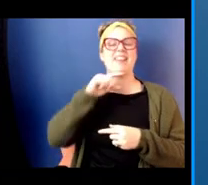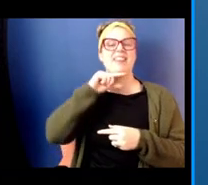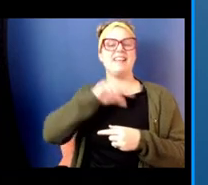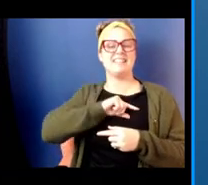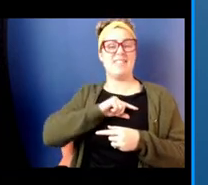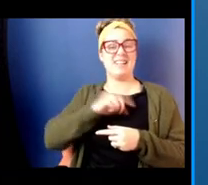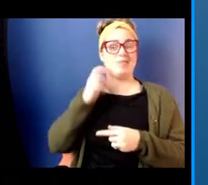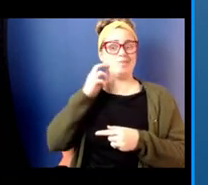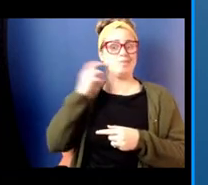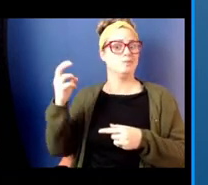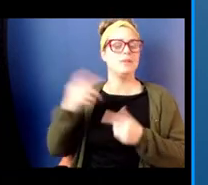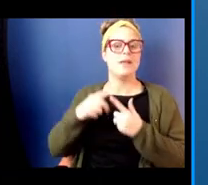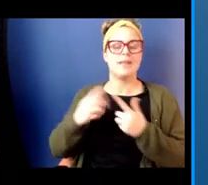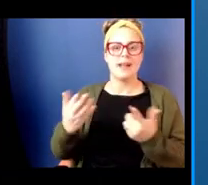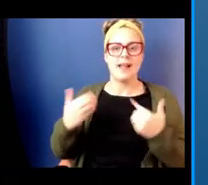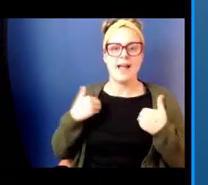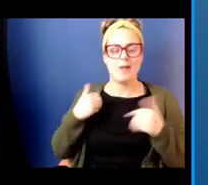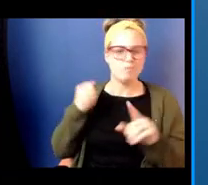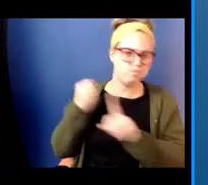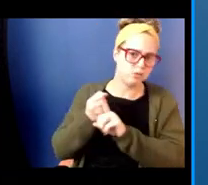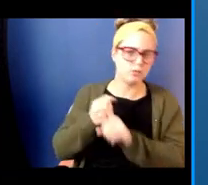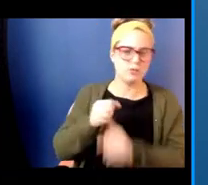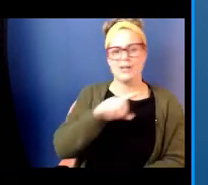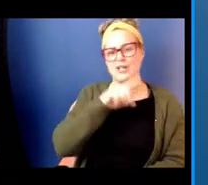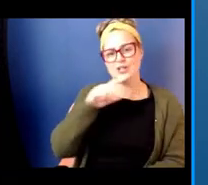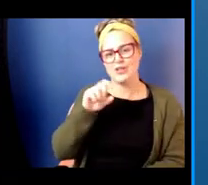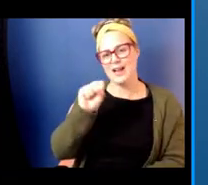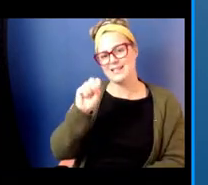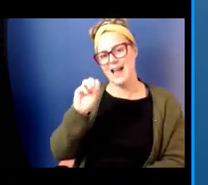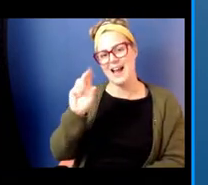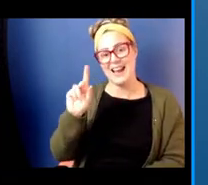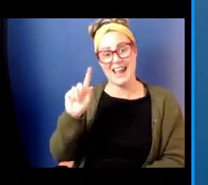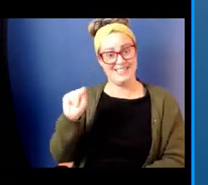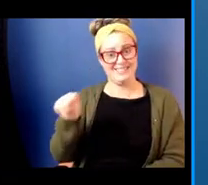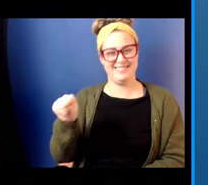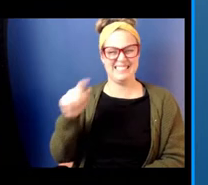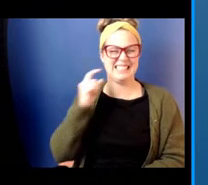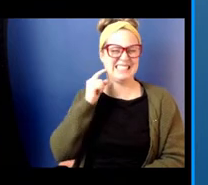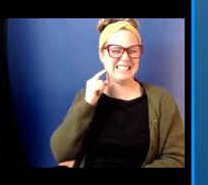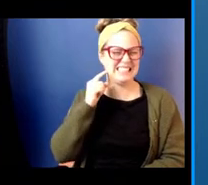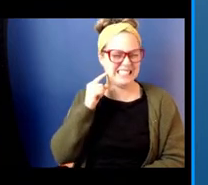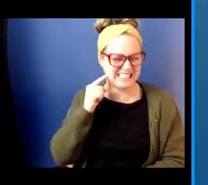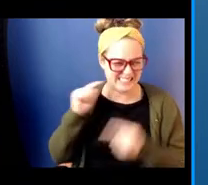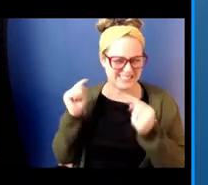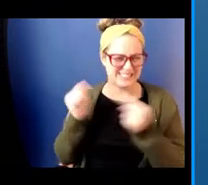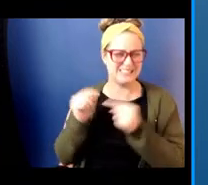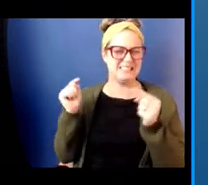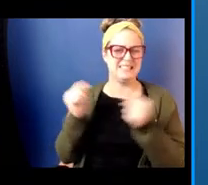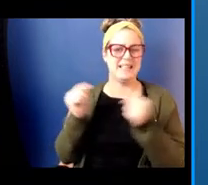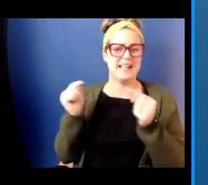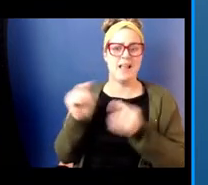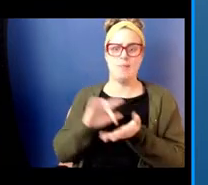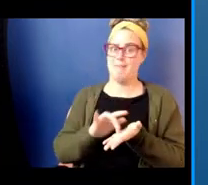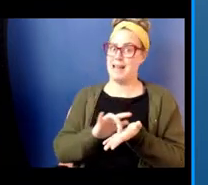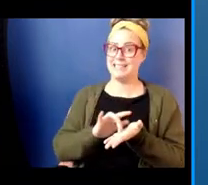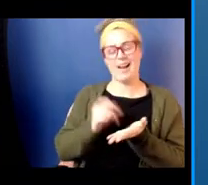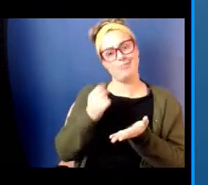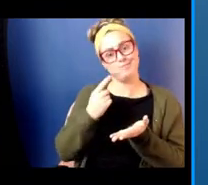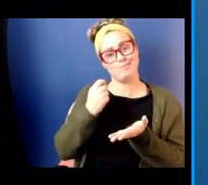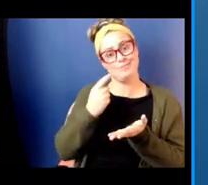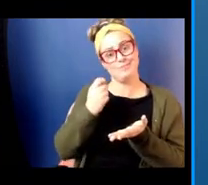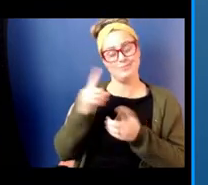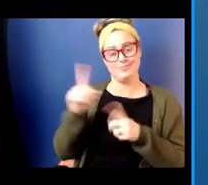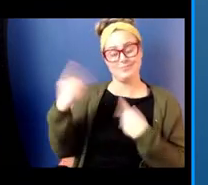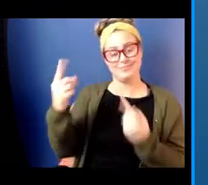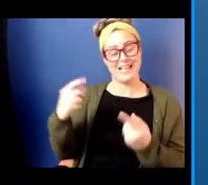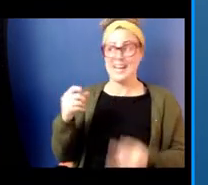so um uh I've been hopped up on some medicines so uh if I'm a little loopy you know